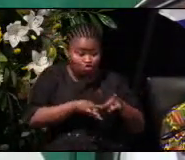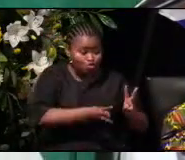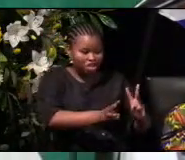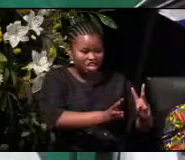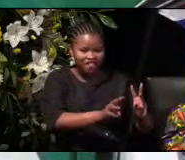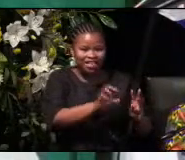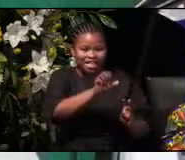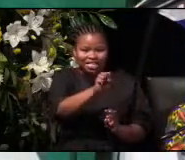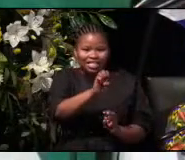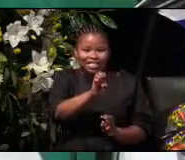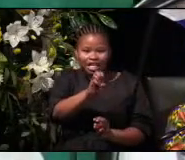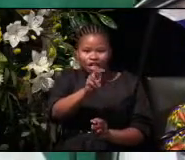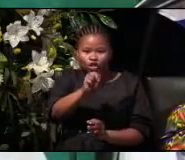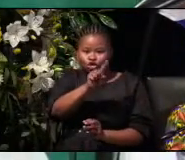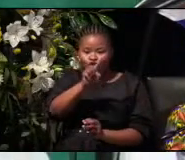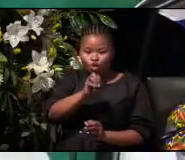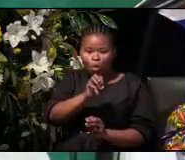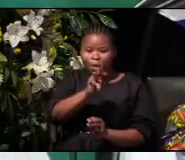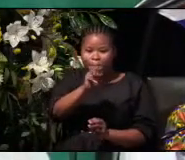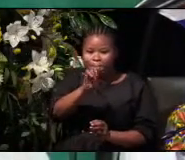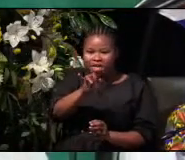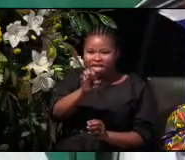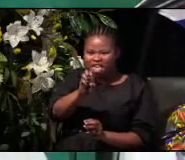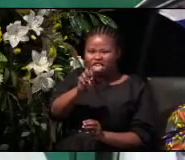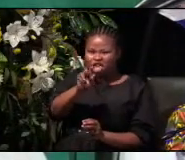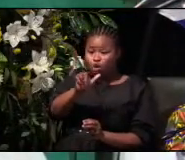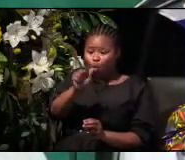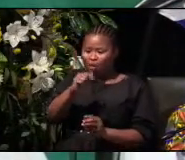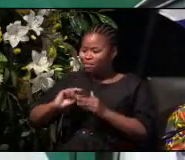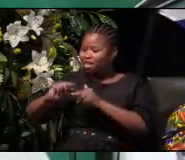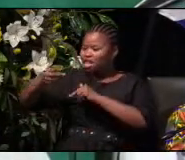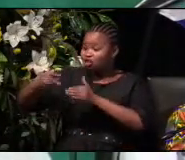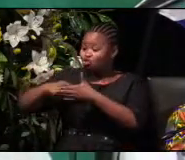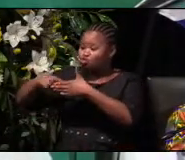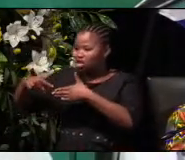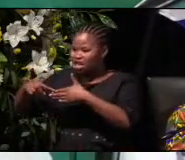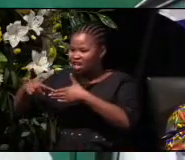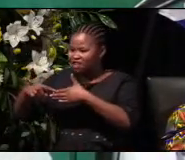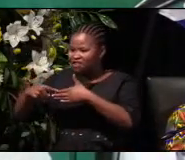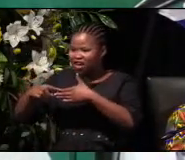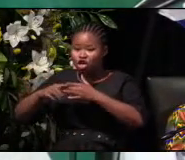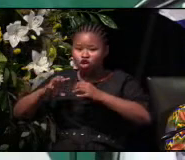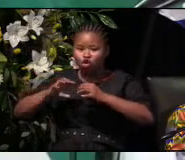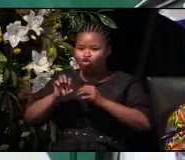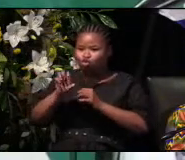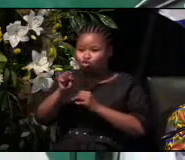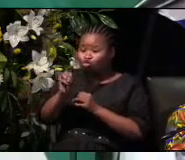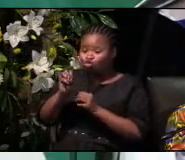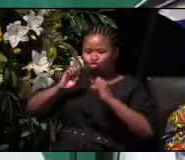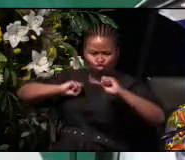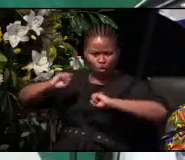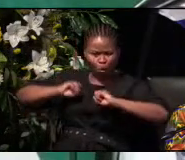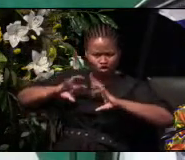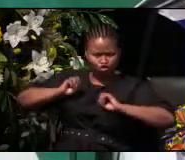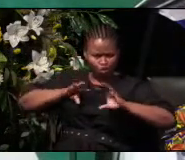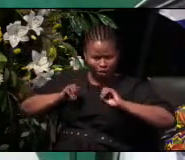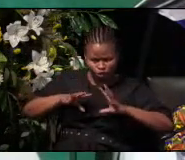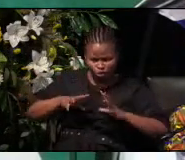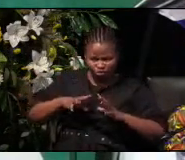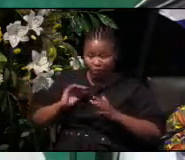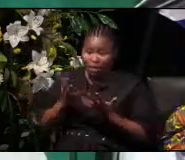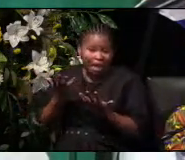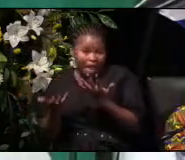week he sends on my E White sense of meiwa if next week it's the debut of sowetoy that's what it's going to